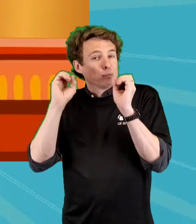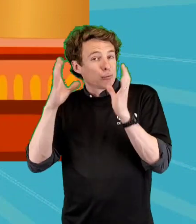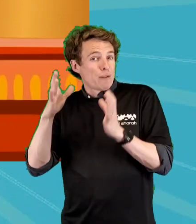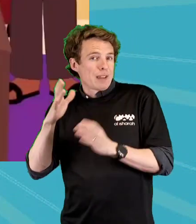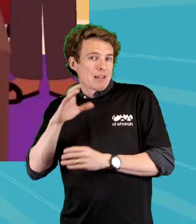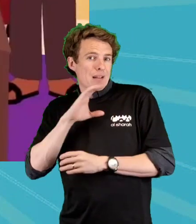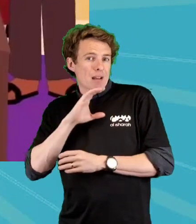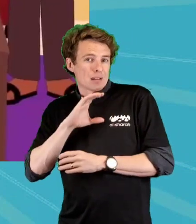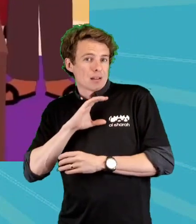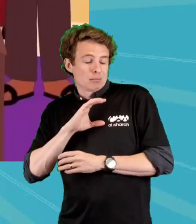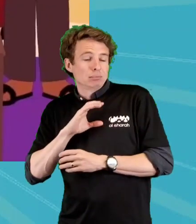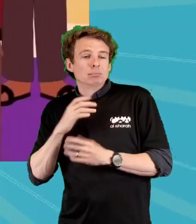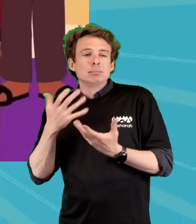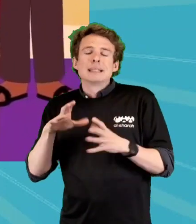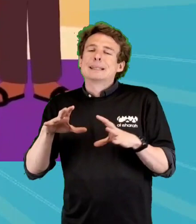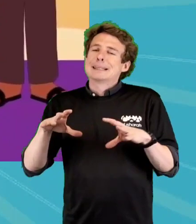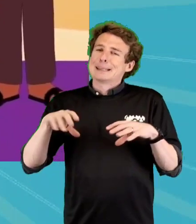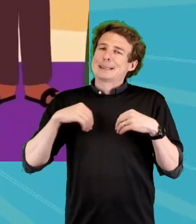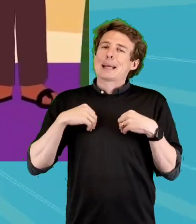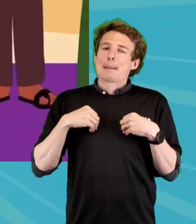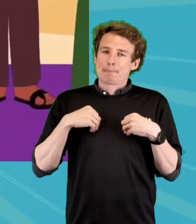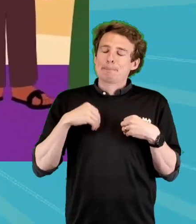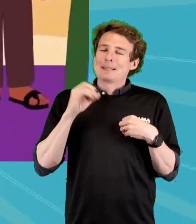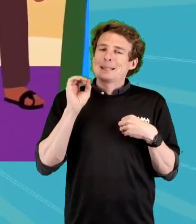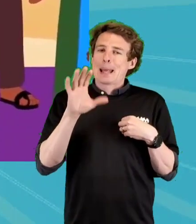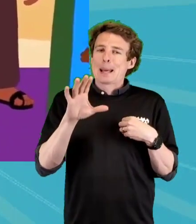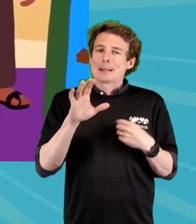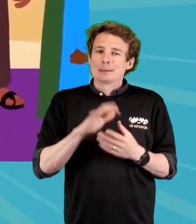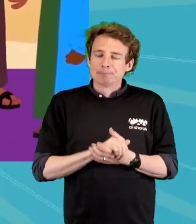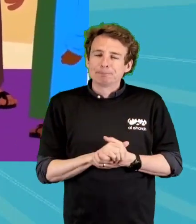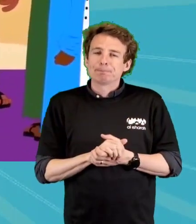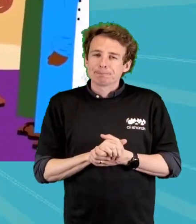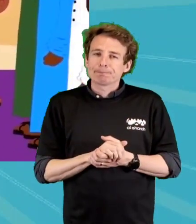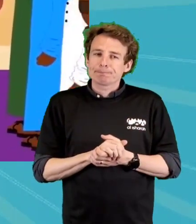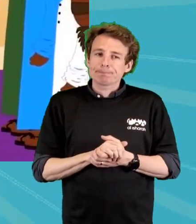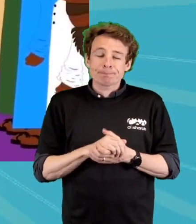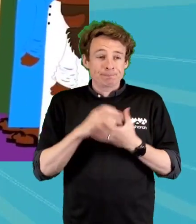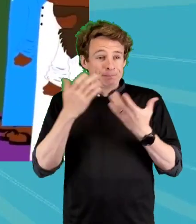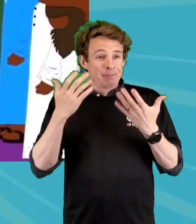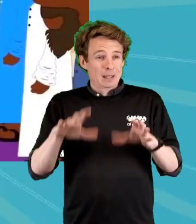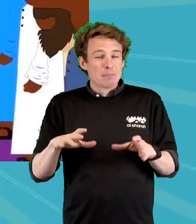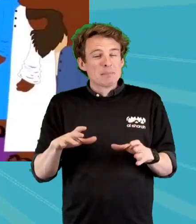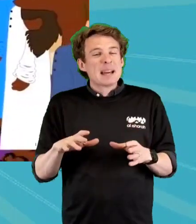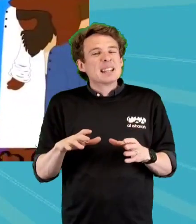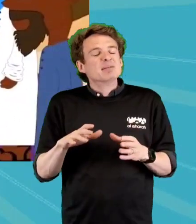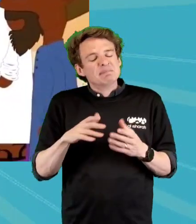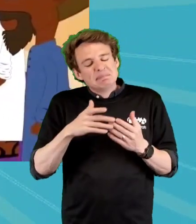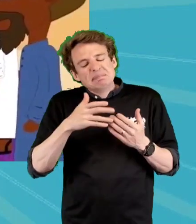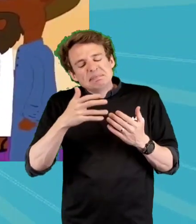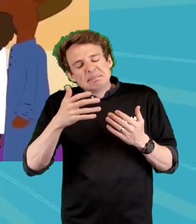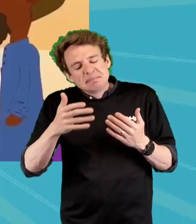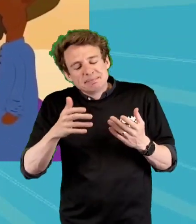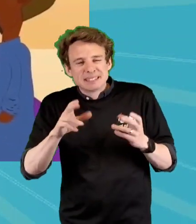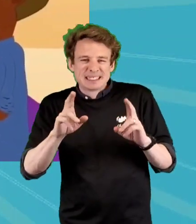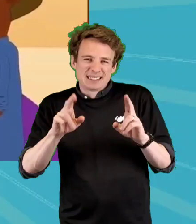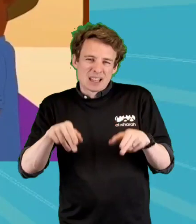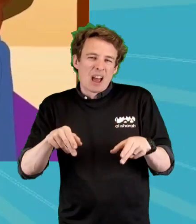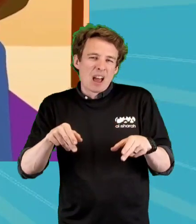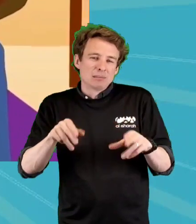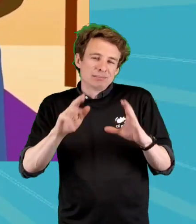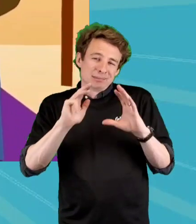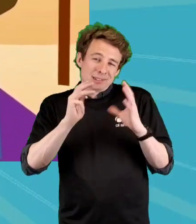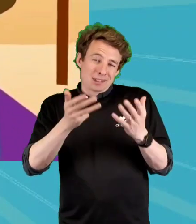bin Talha. After 2 years, the good king Najashi passed away in the 9th